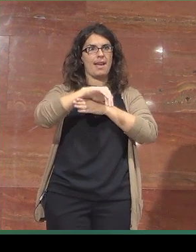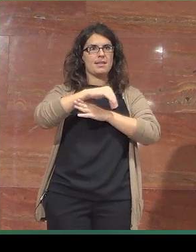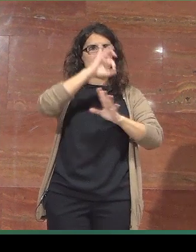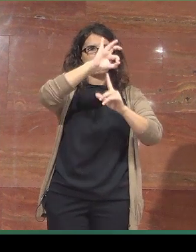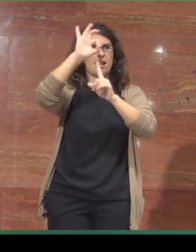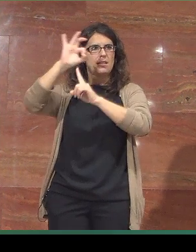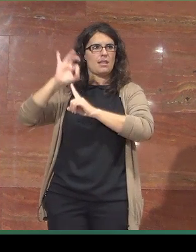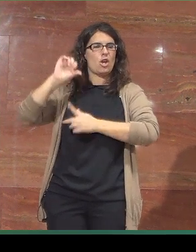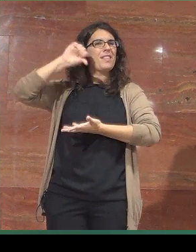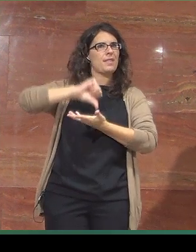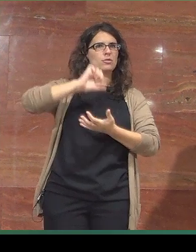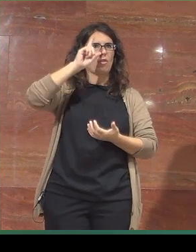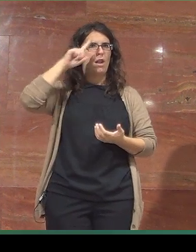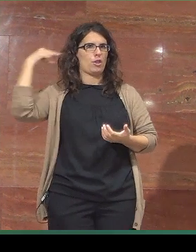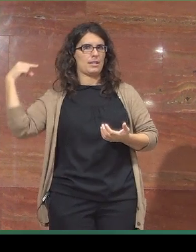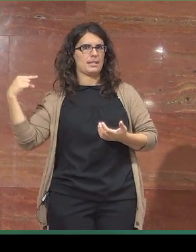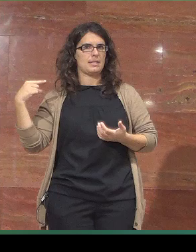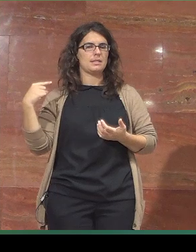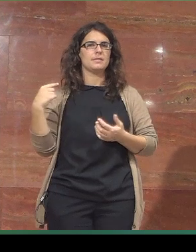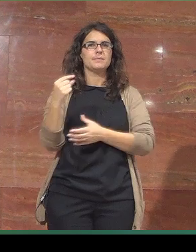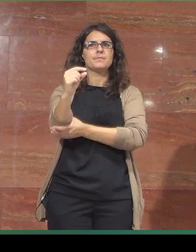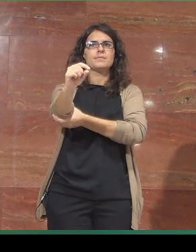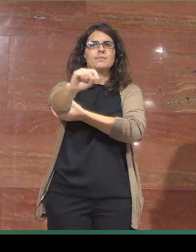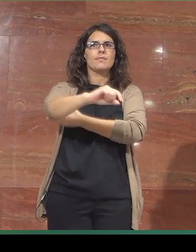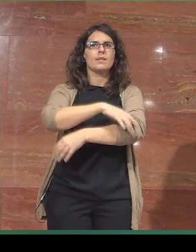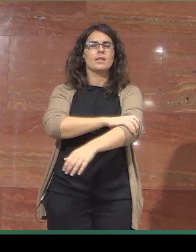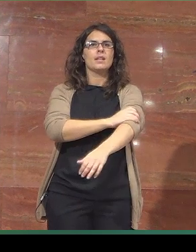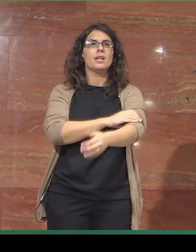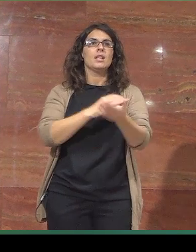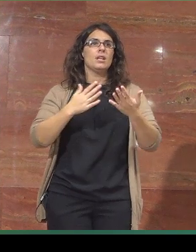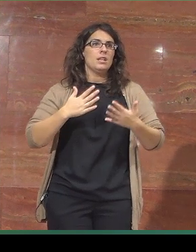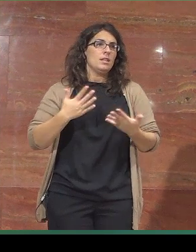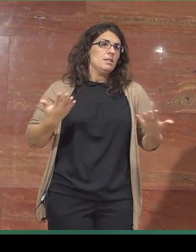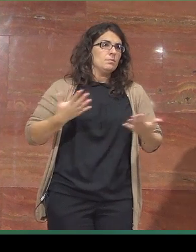Now, this meant that many people, or that people had to learn many different languages,